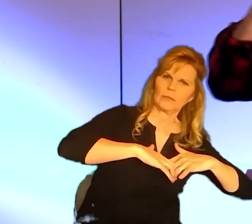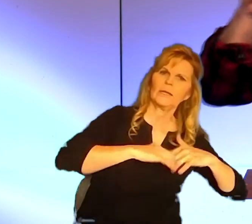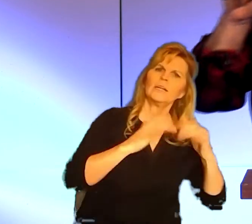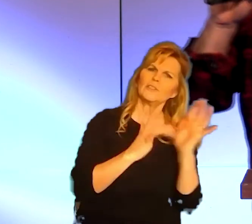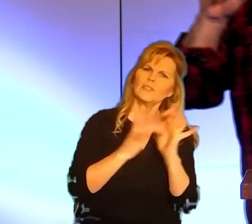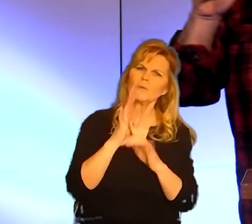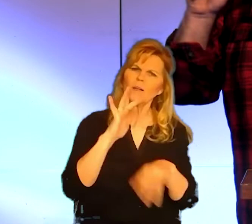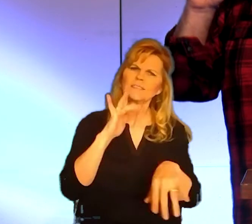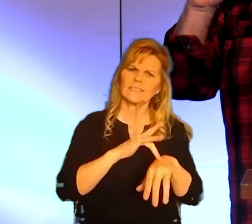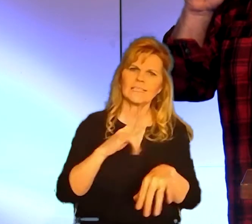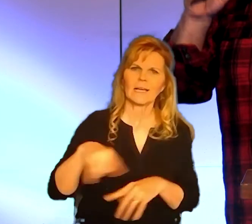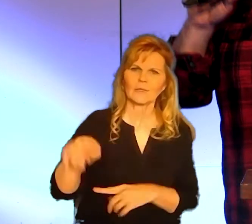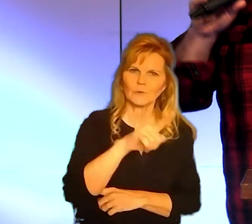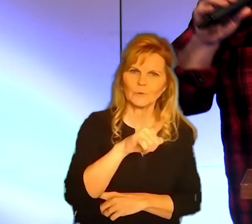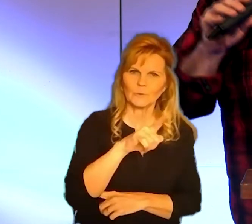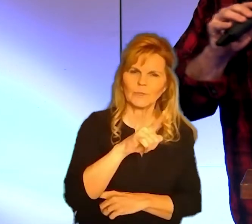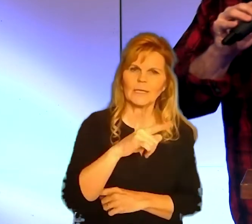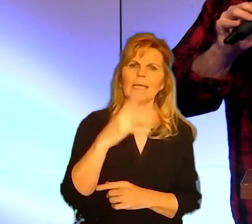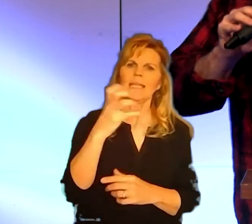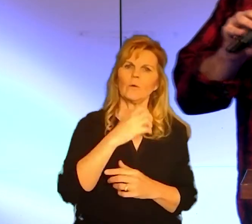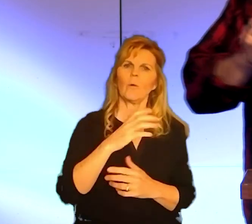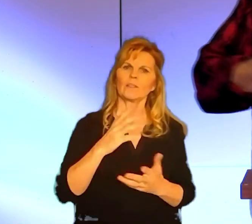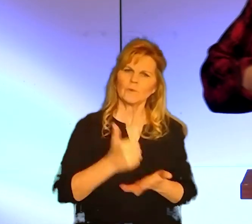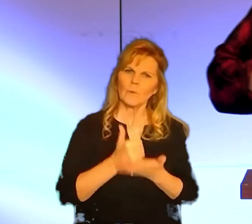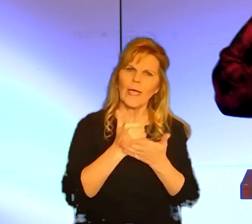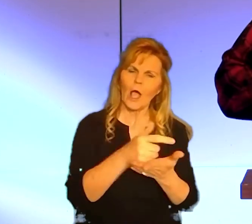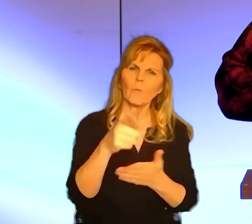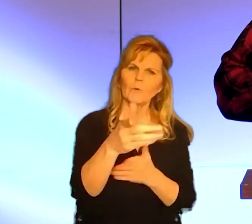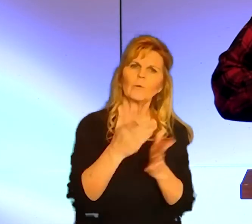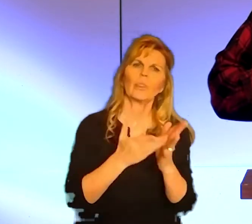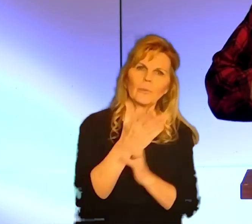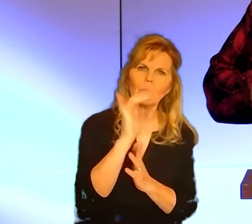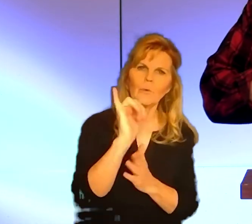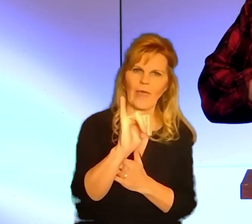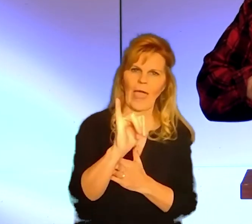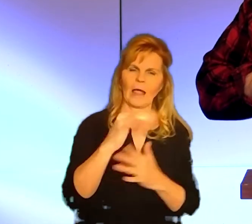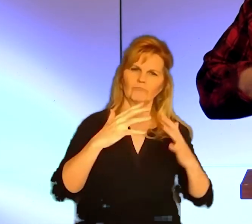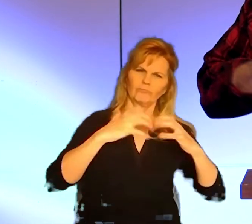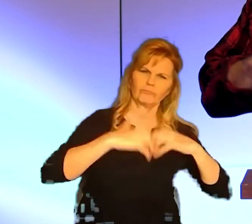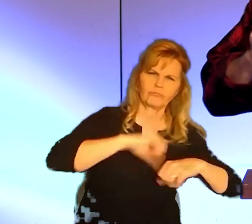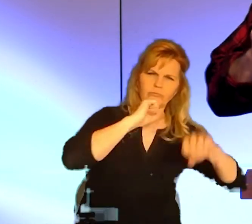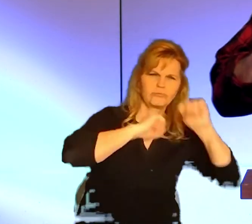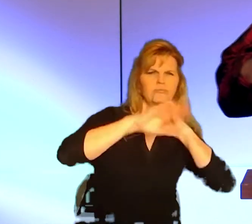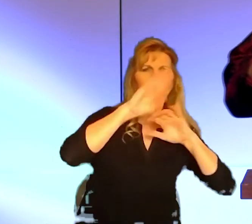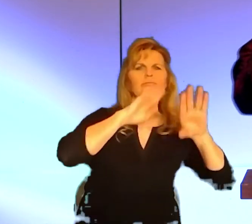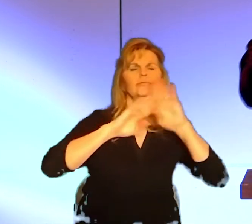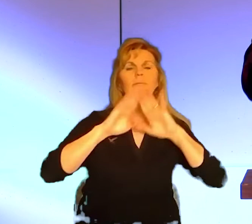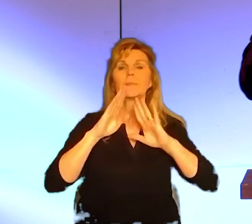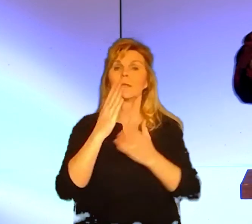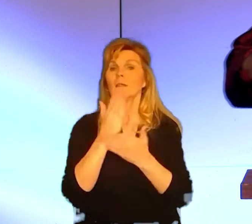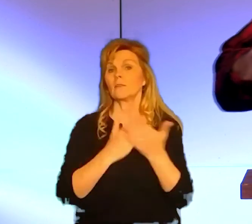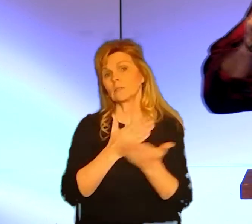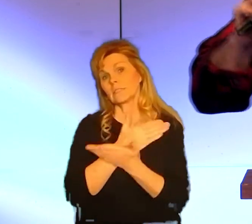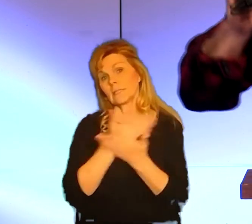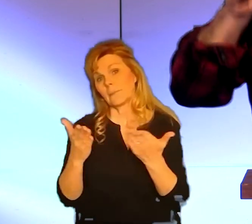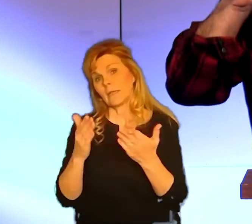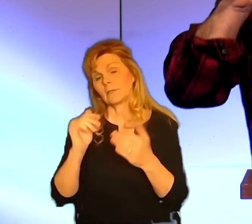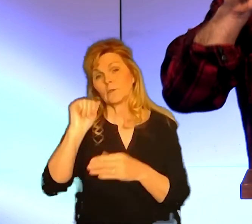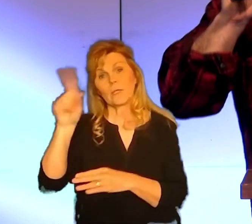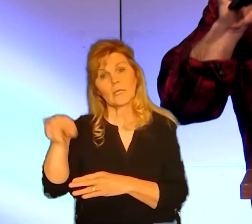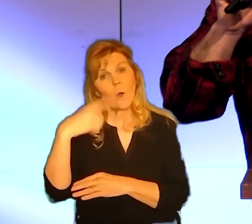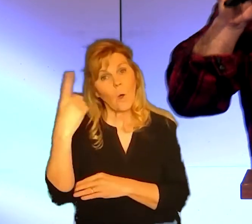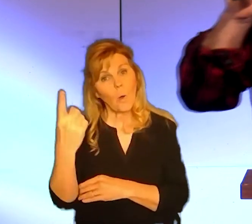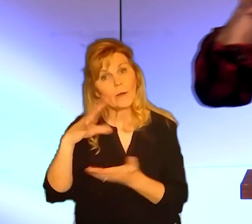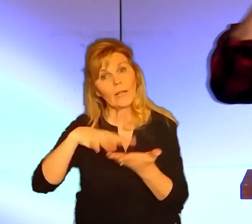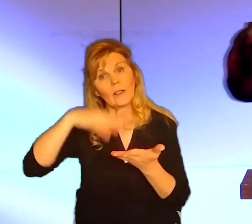your storm. Let him speak to your storm. Let him speak to your circumstances. There's some things that you can only learn in